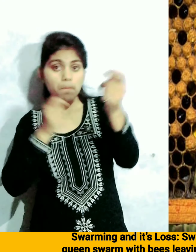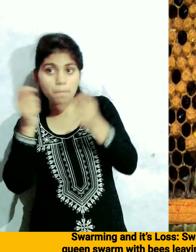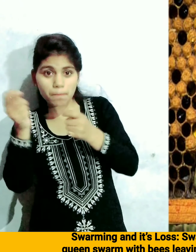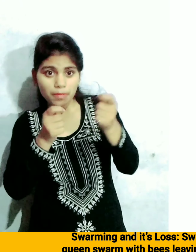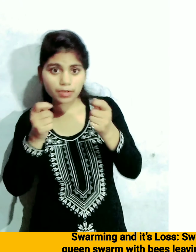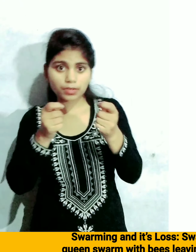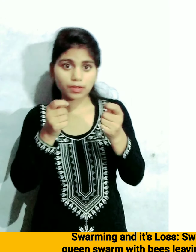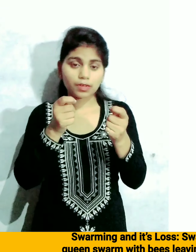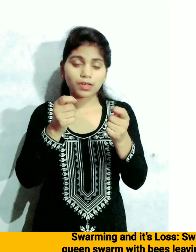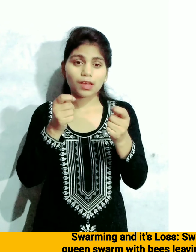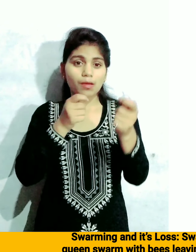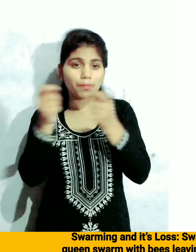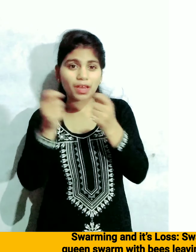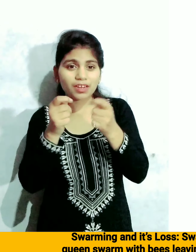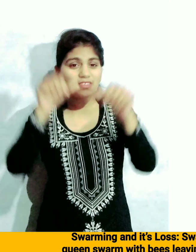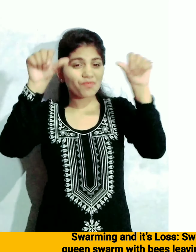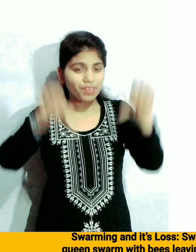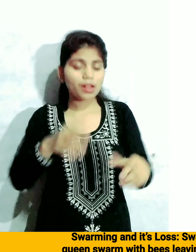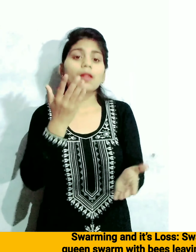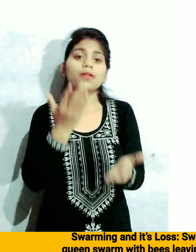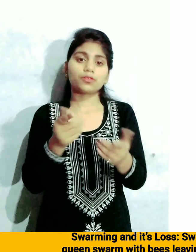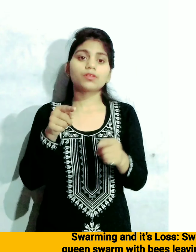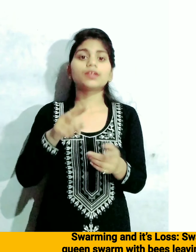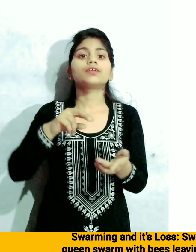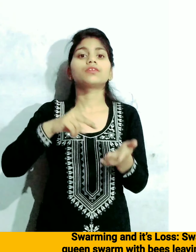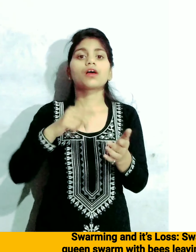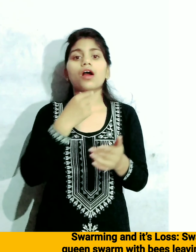loss caused by swarming.